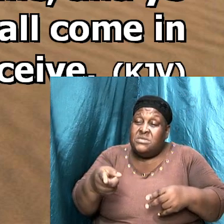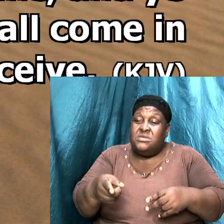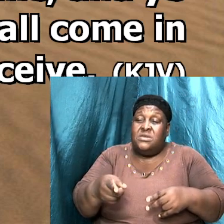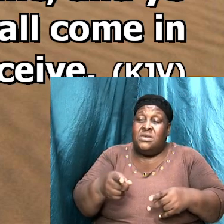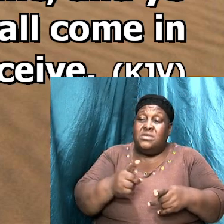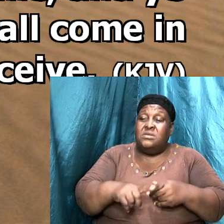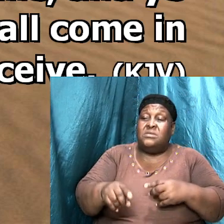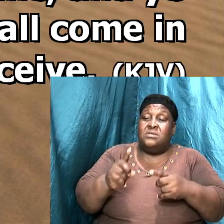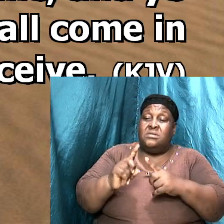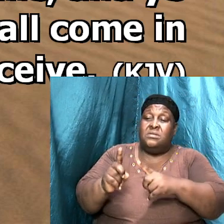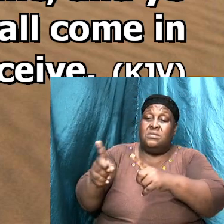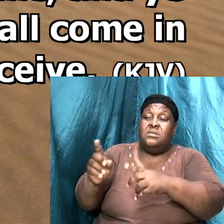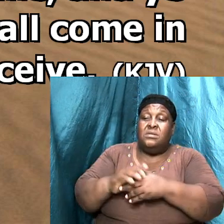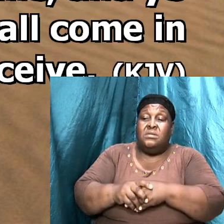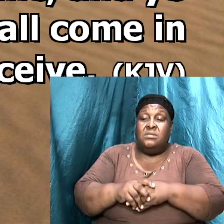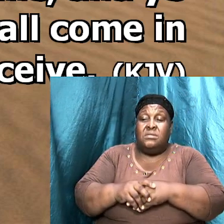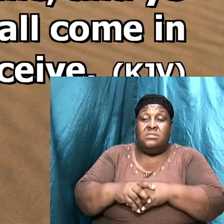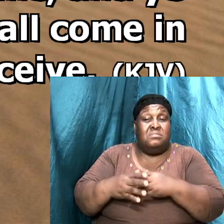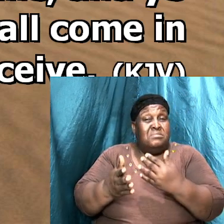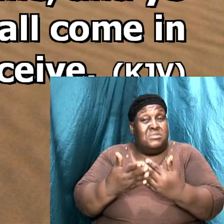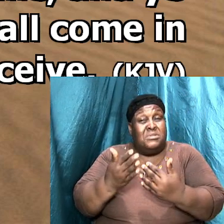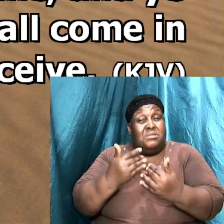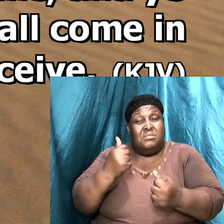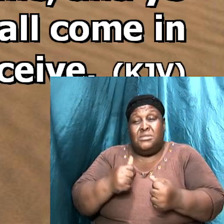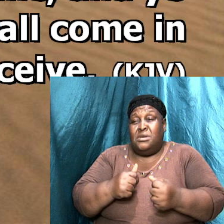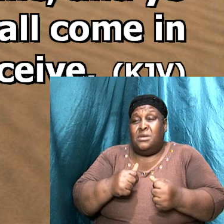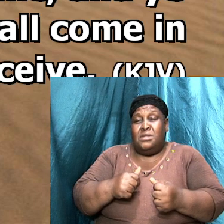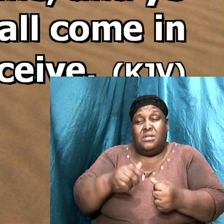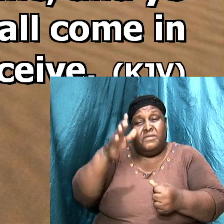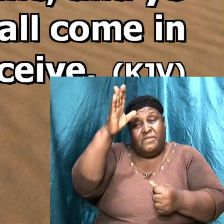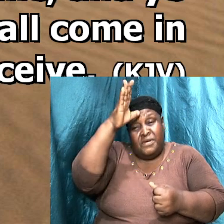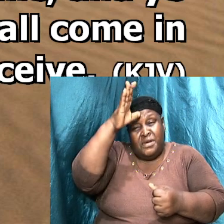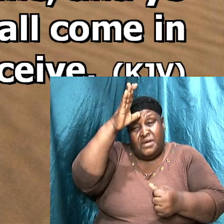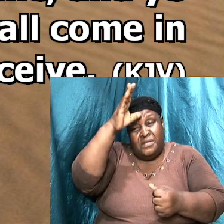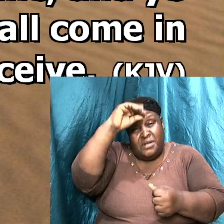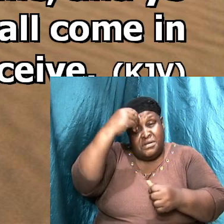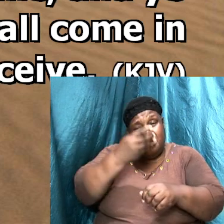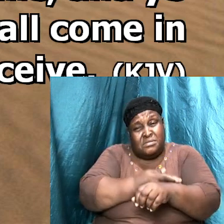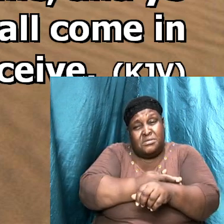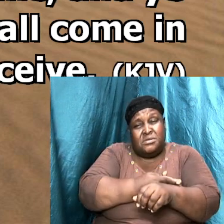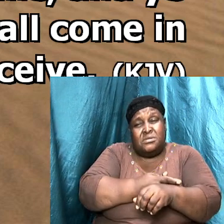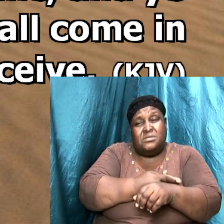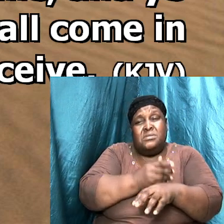come in my Father's name, it simply means that his Father and him bear the same name.